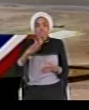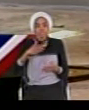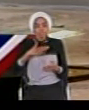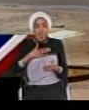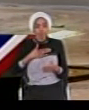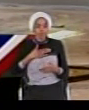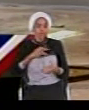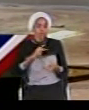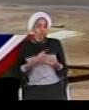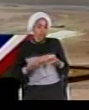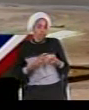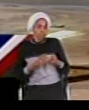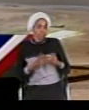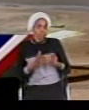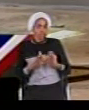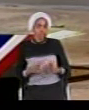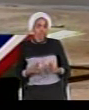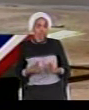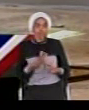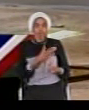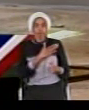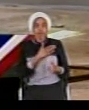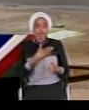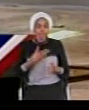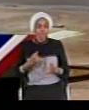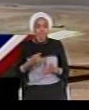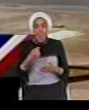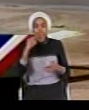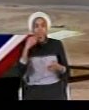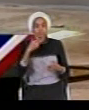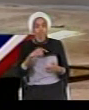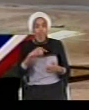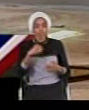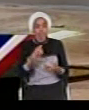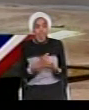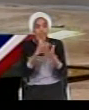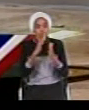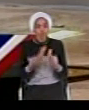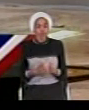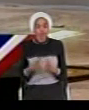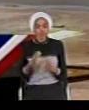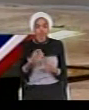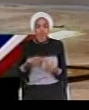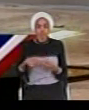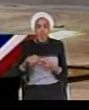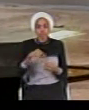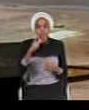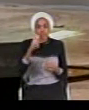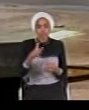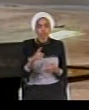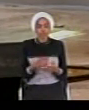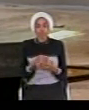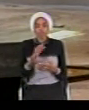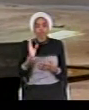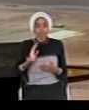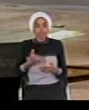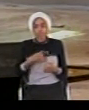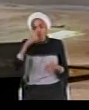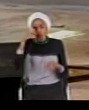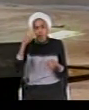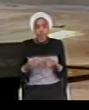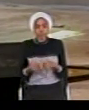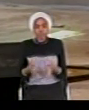partner and fellow helper concerning you. Or our brethren be inquired of,